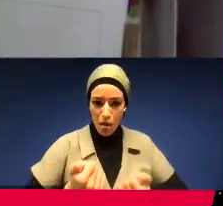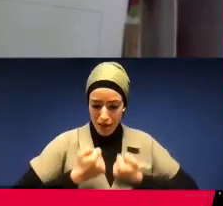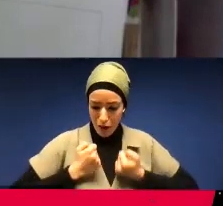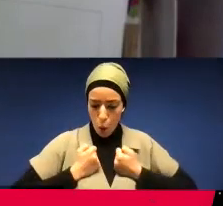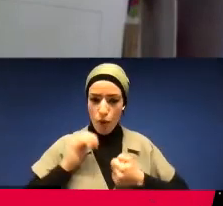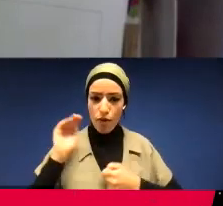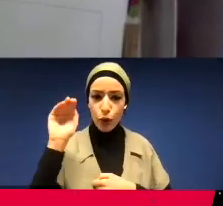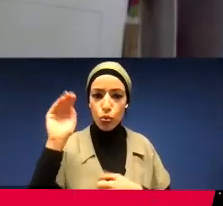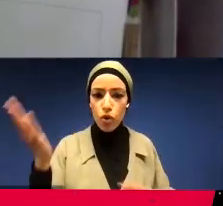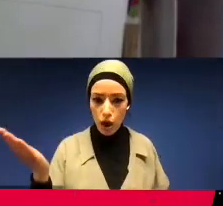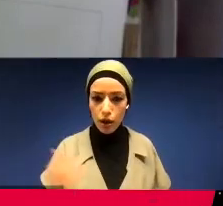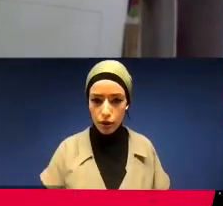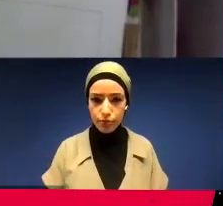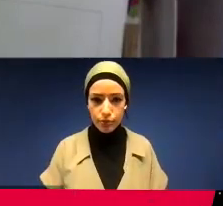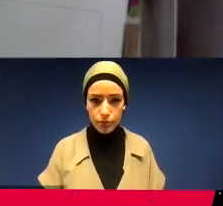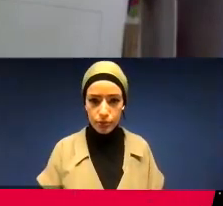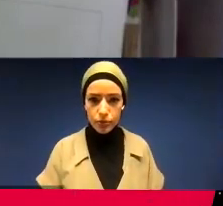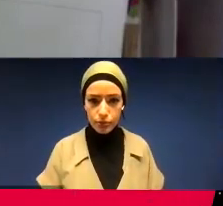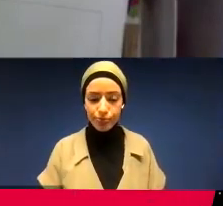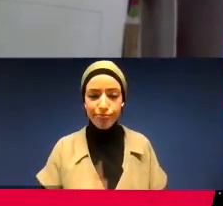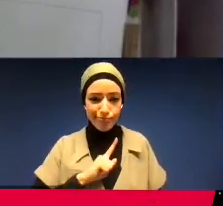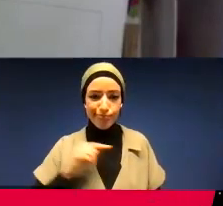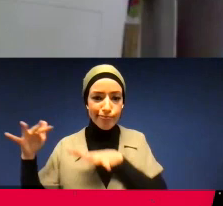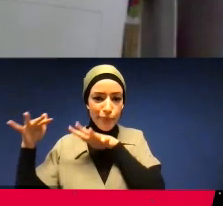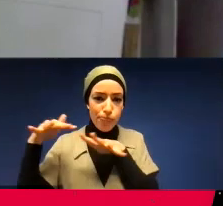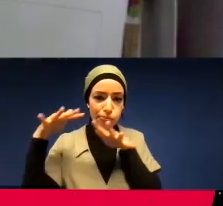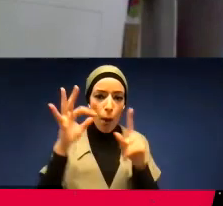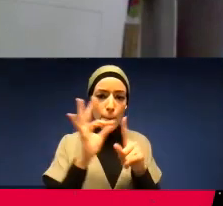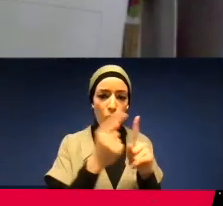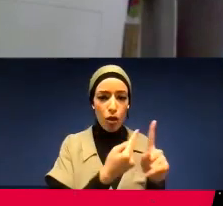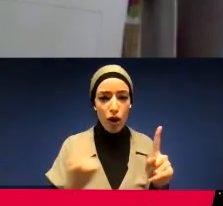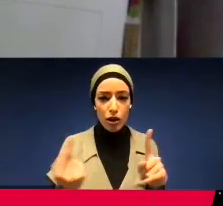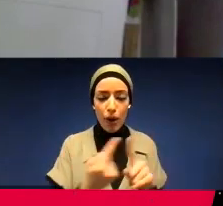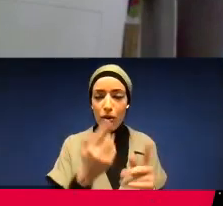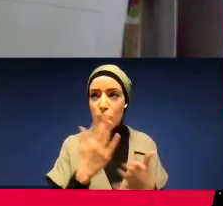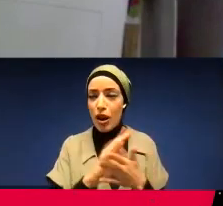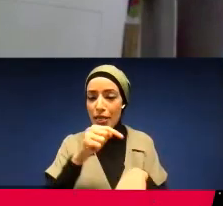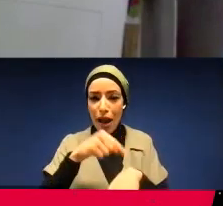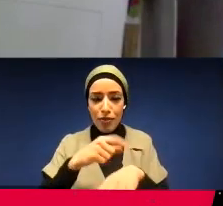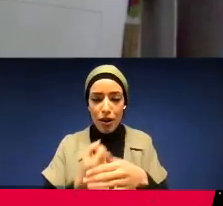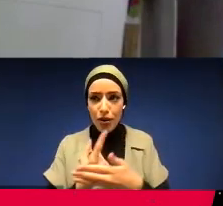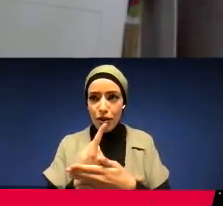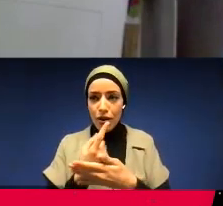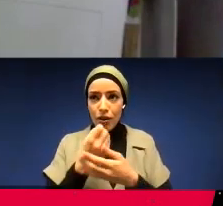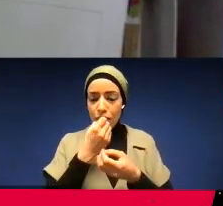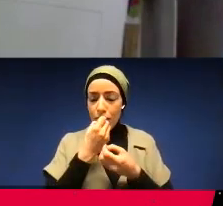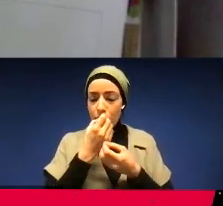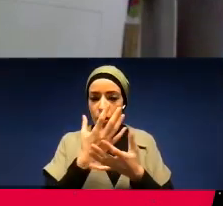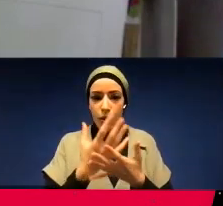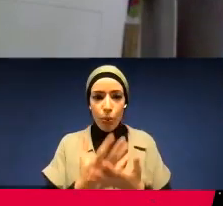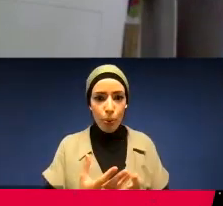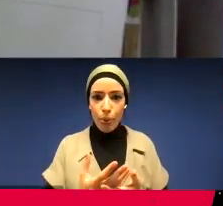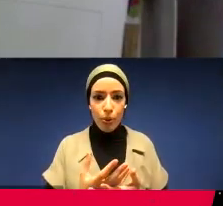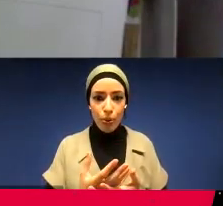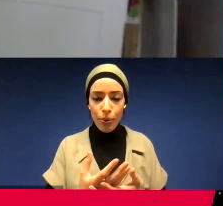that's where we landed to the far roundabout. And it was a beautiful moment. When people take these actions, then the